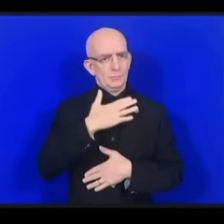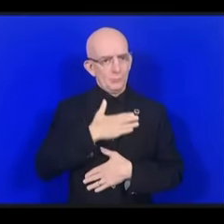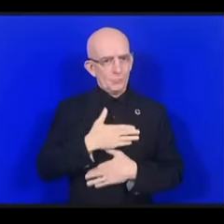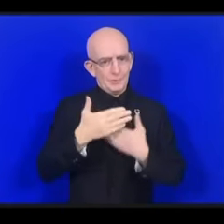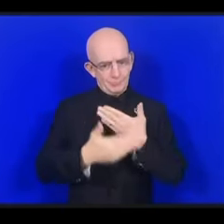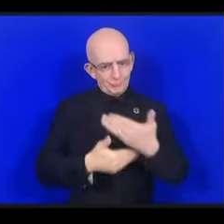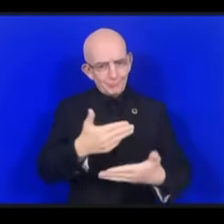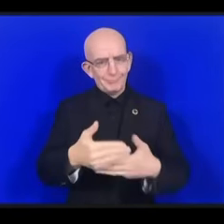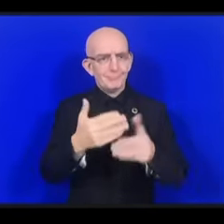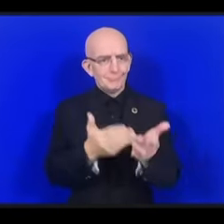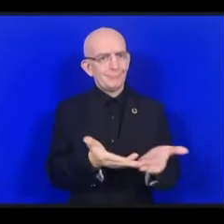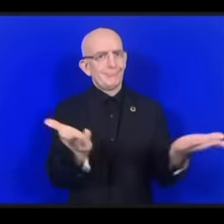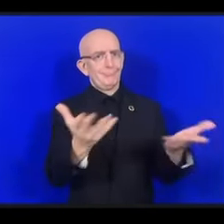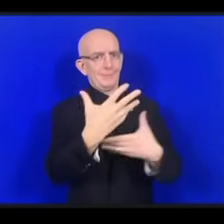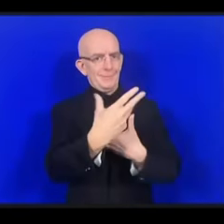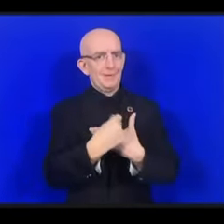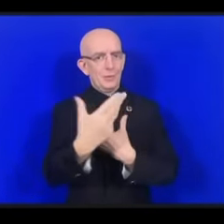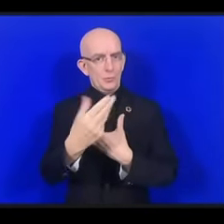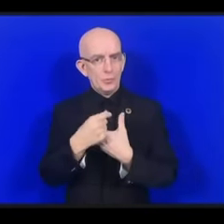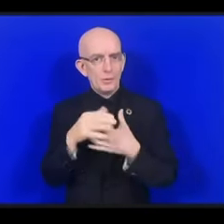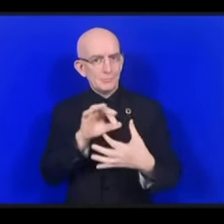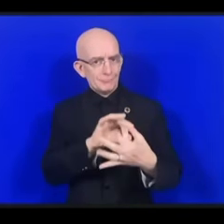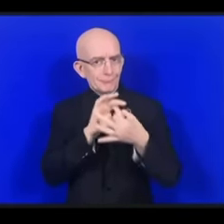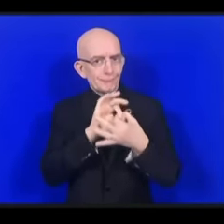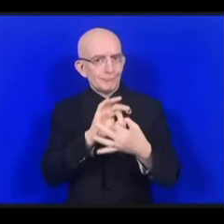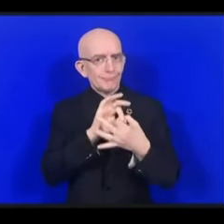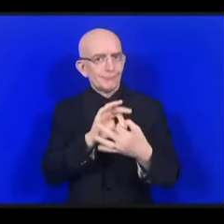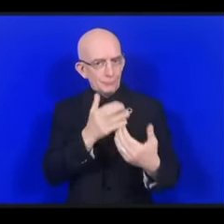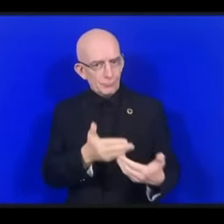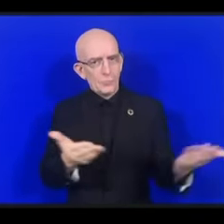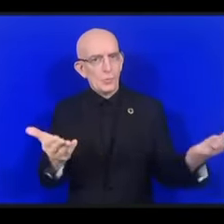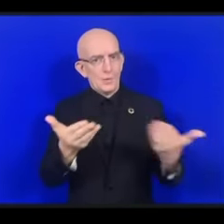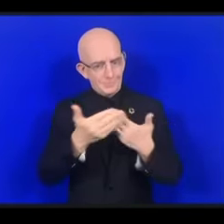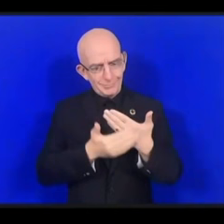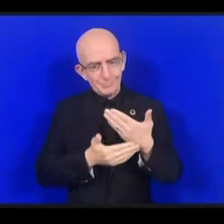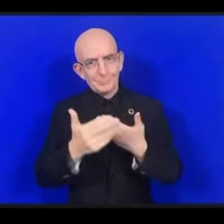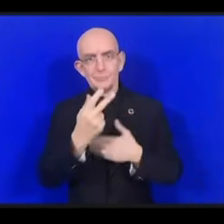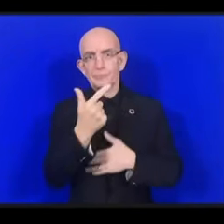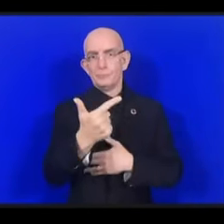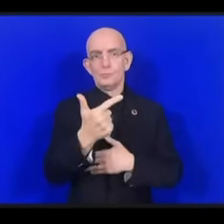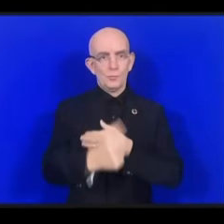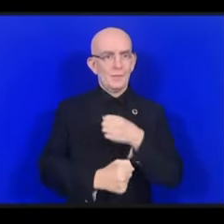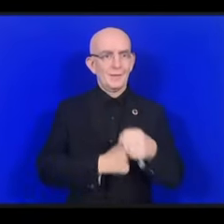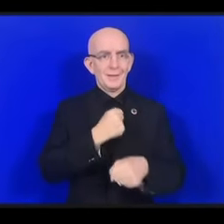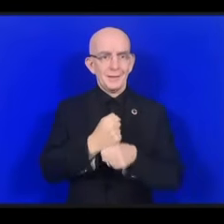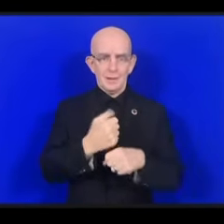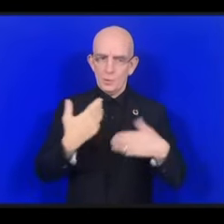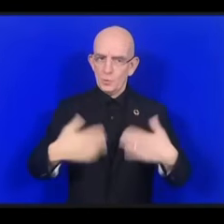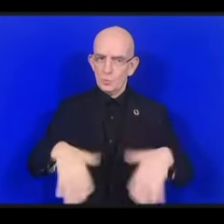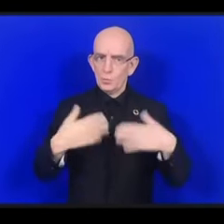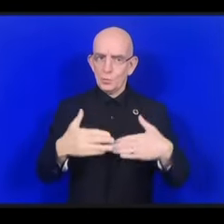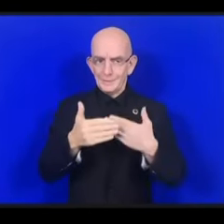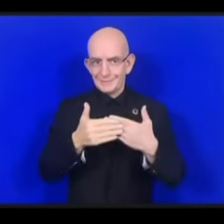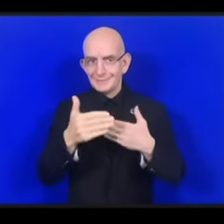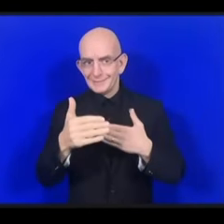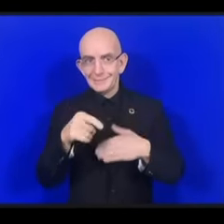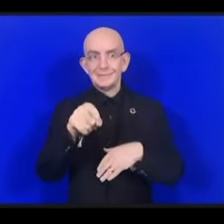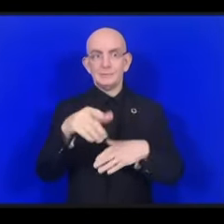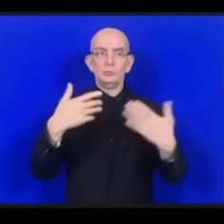be crucial before the WISIS Plus 20 and the review of the IGF's mandate by General Assembly of the United